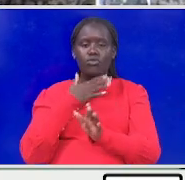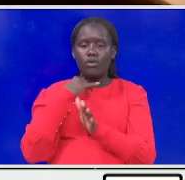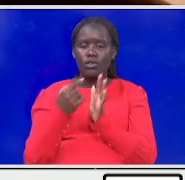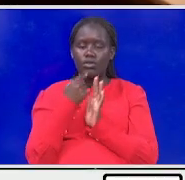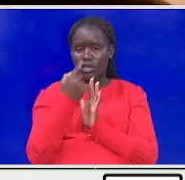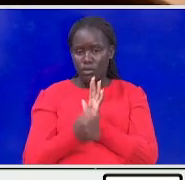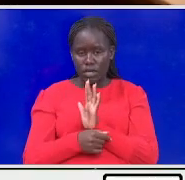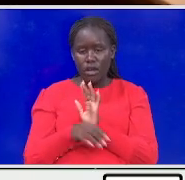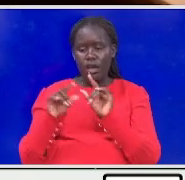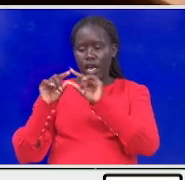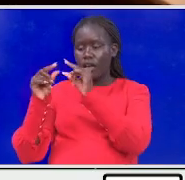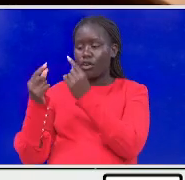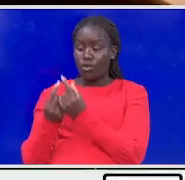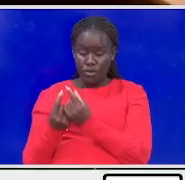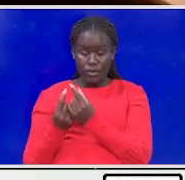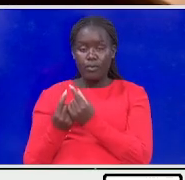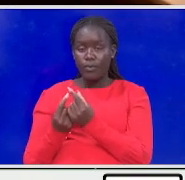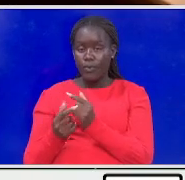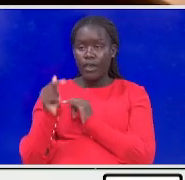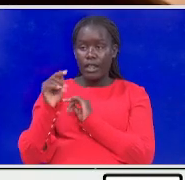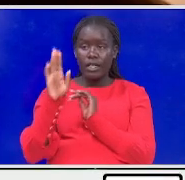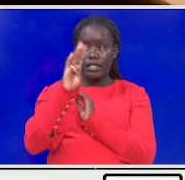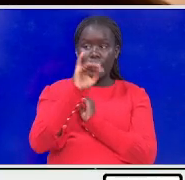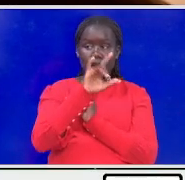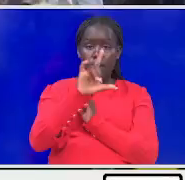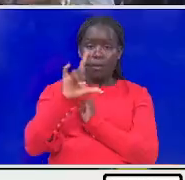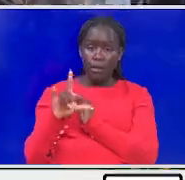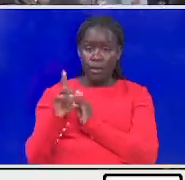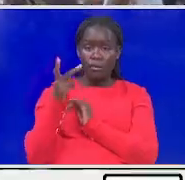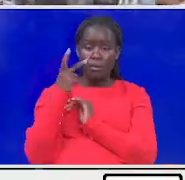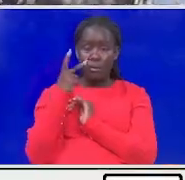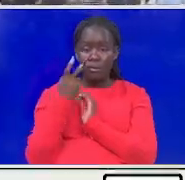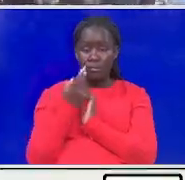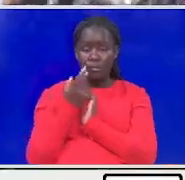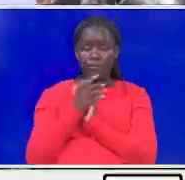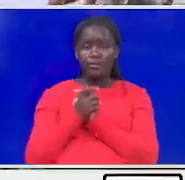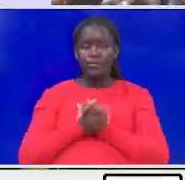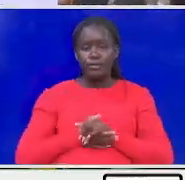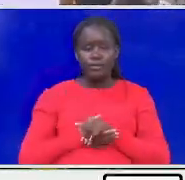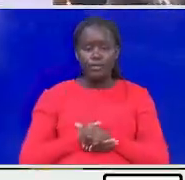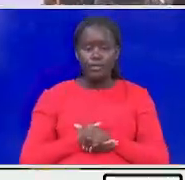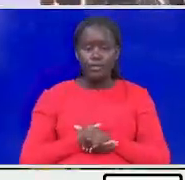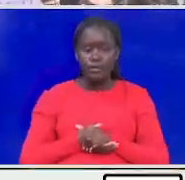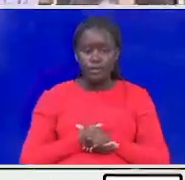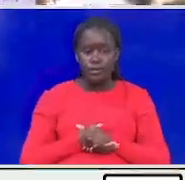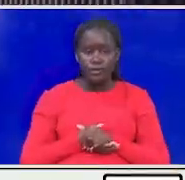state categorically that this bill should not see the light of day. I think Samira Mohammed for TV 47.